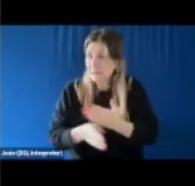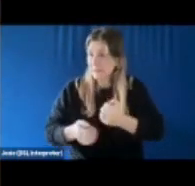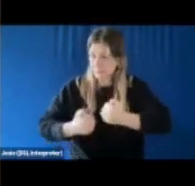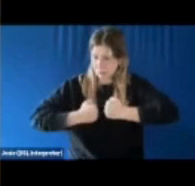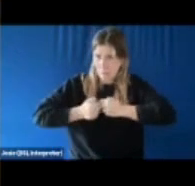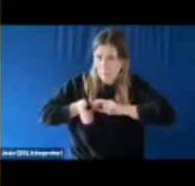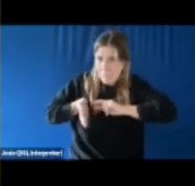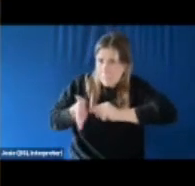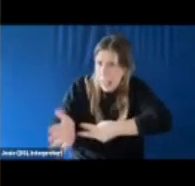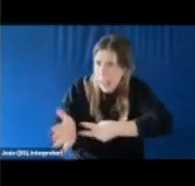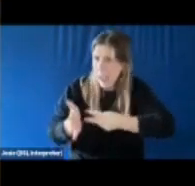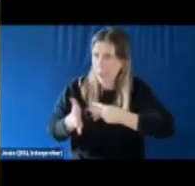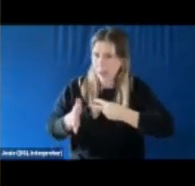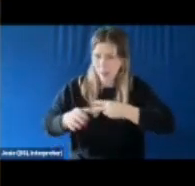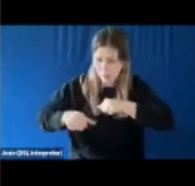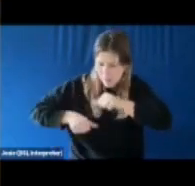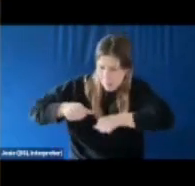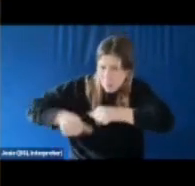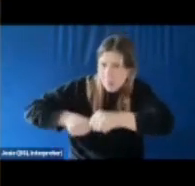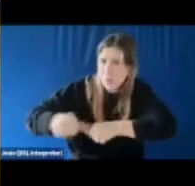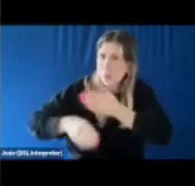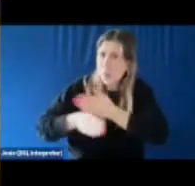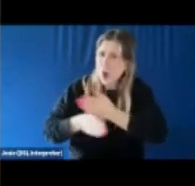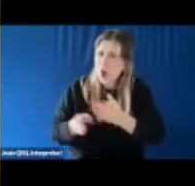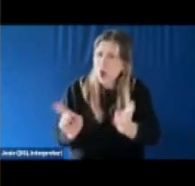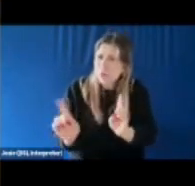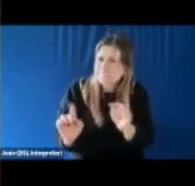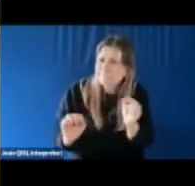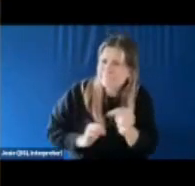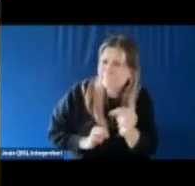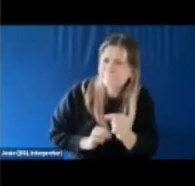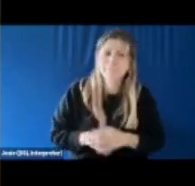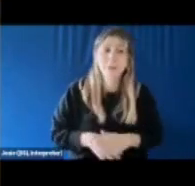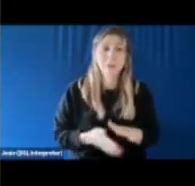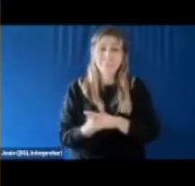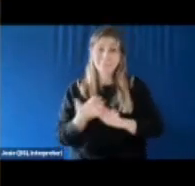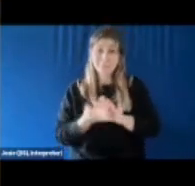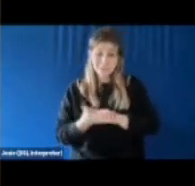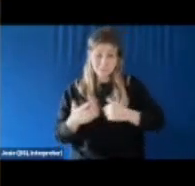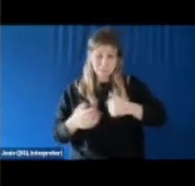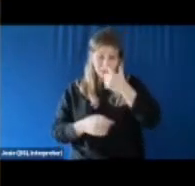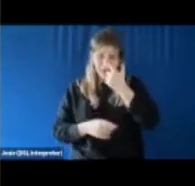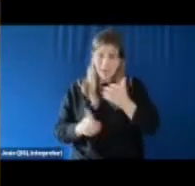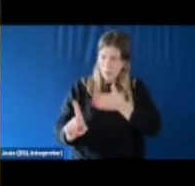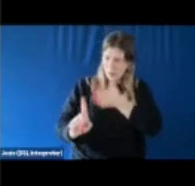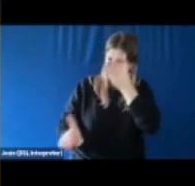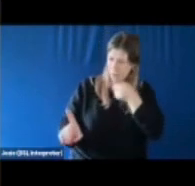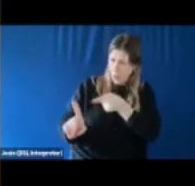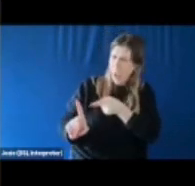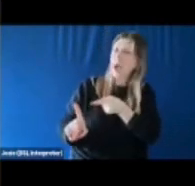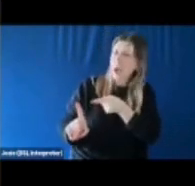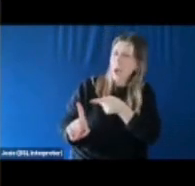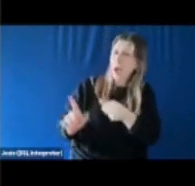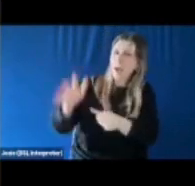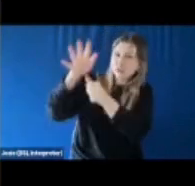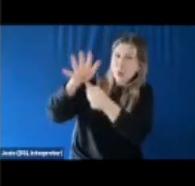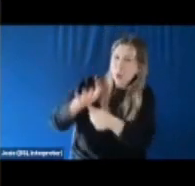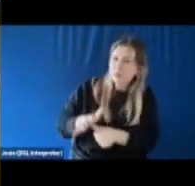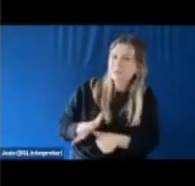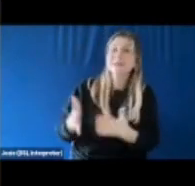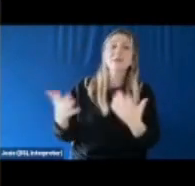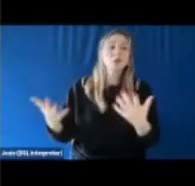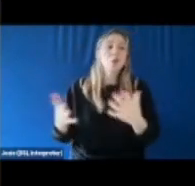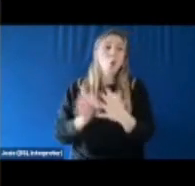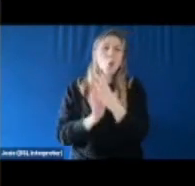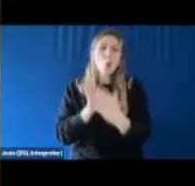those activities sit with and who's responsible for them. We identify clear areas of focus and priority. So again, with the DCN, it's